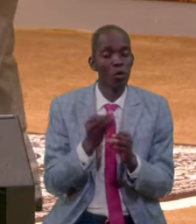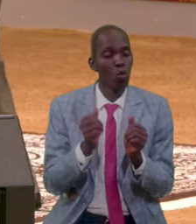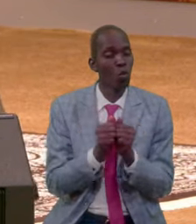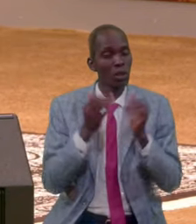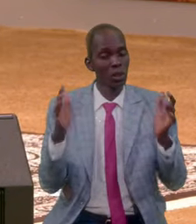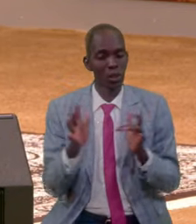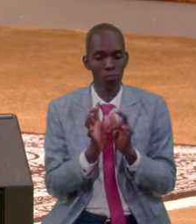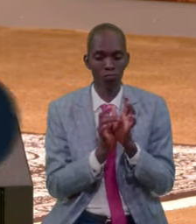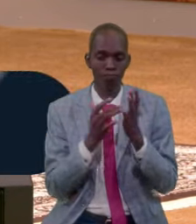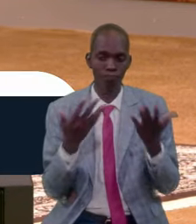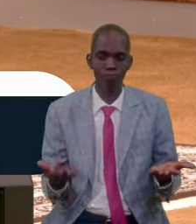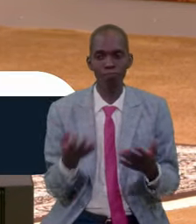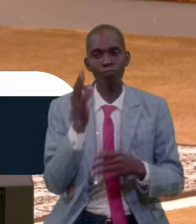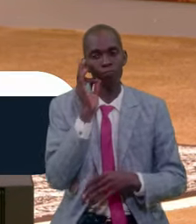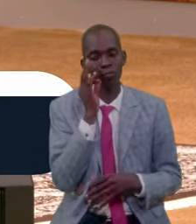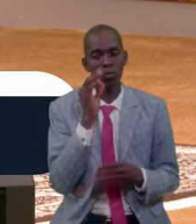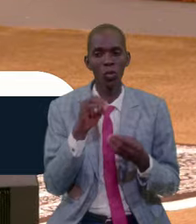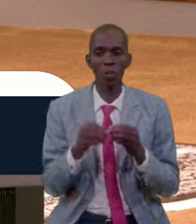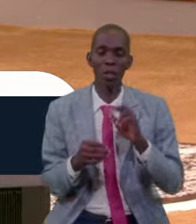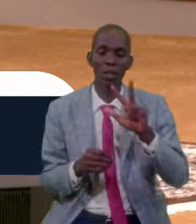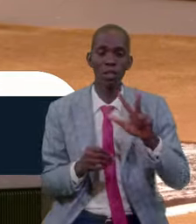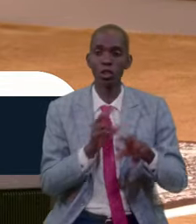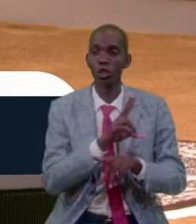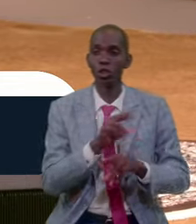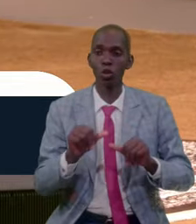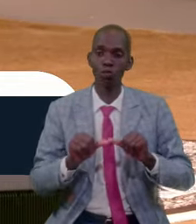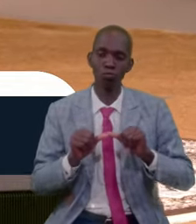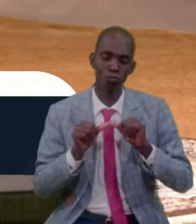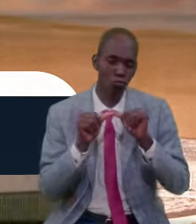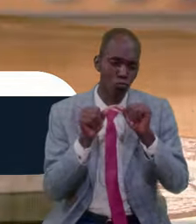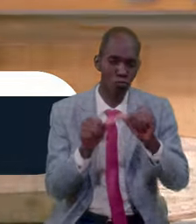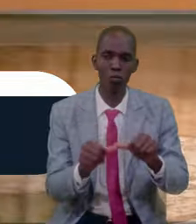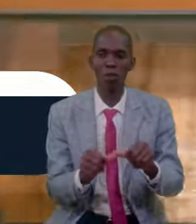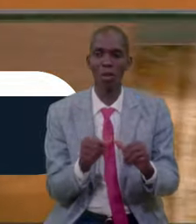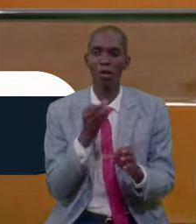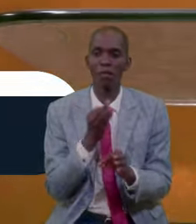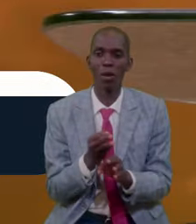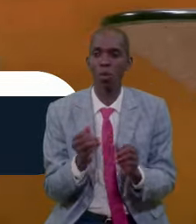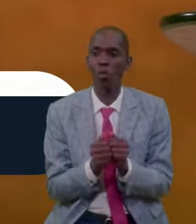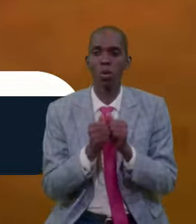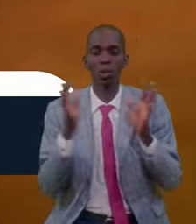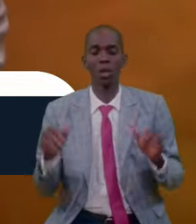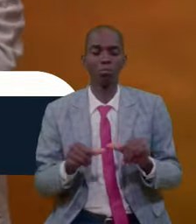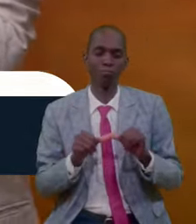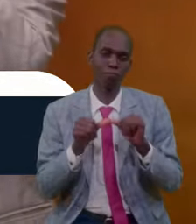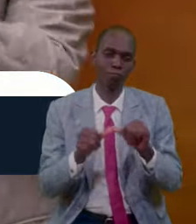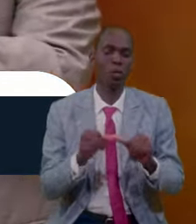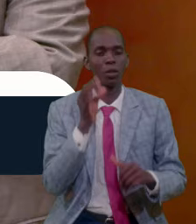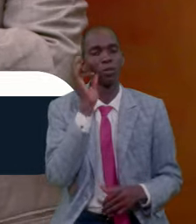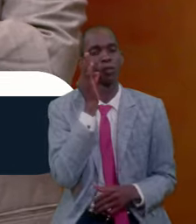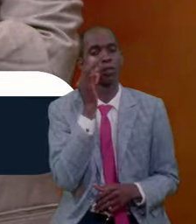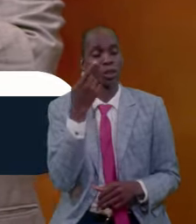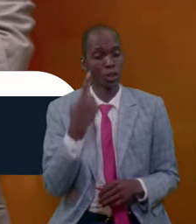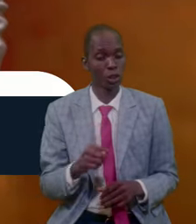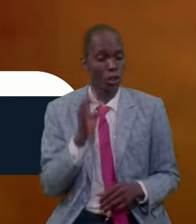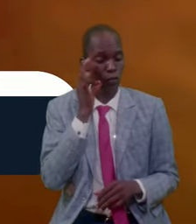no steadfast faith without steady fruit. Steady fruit. The fruit that